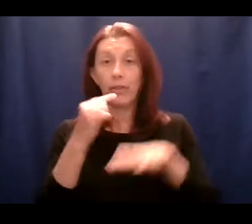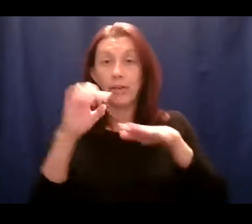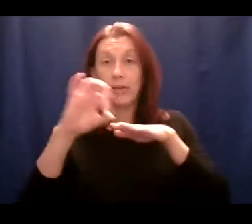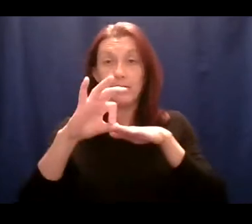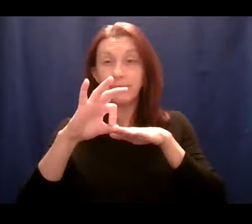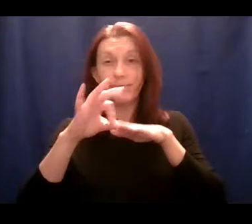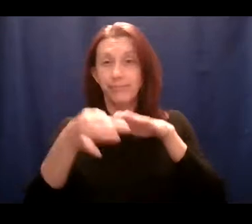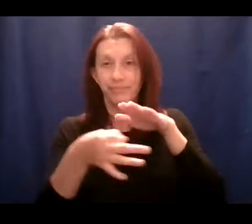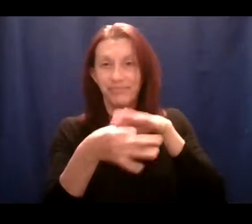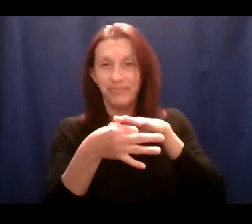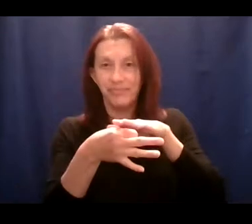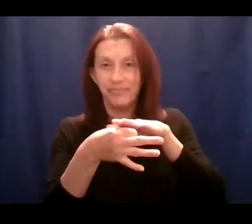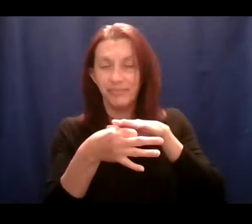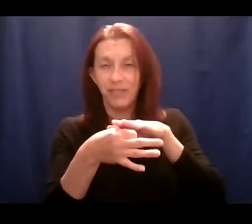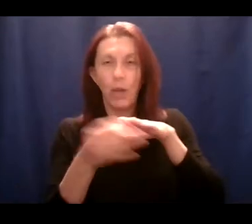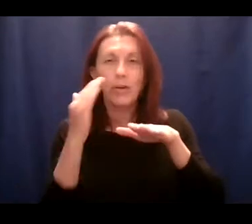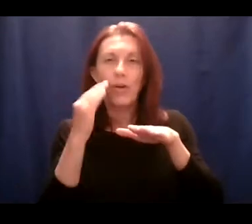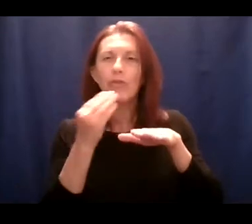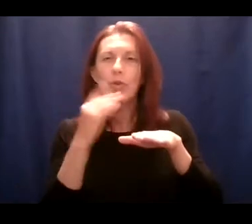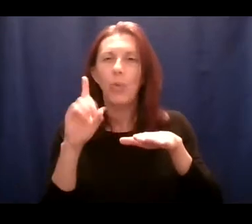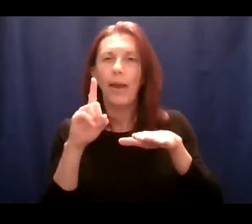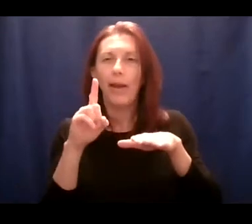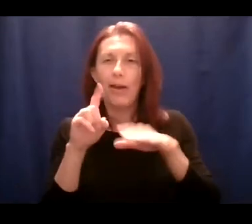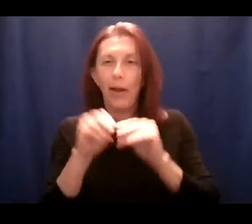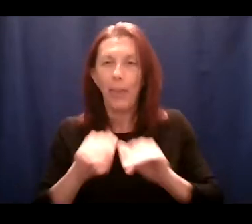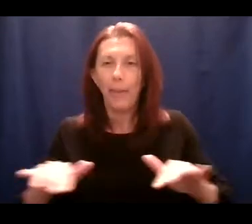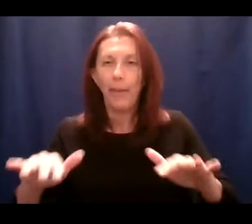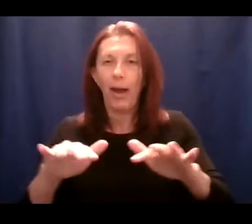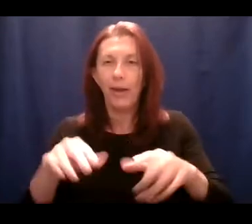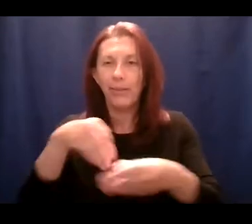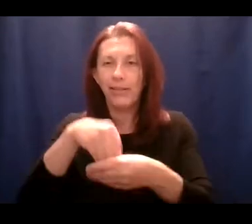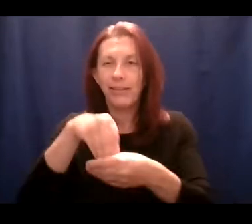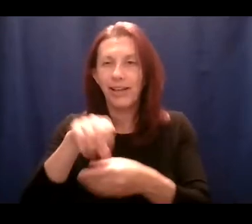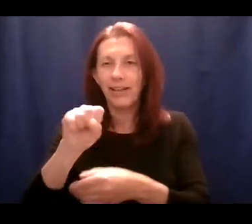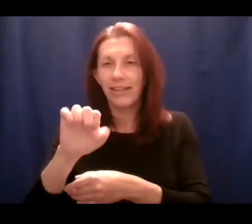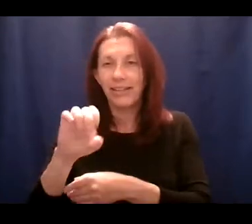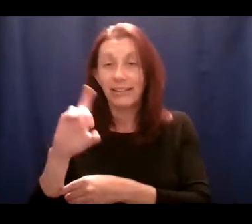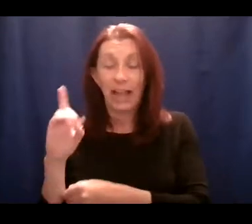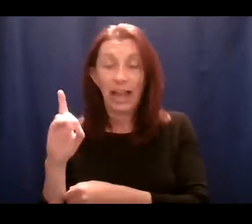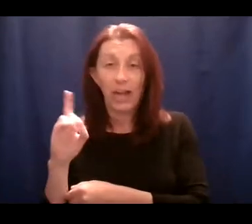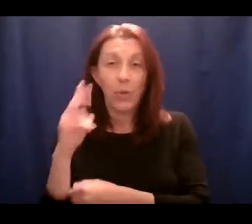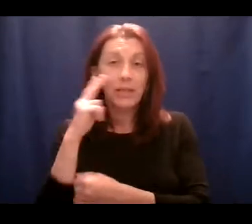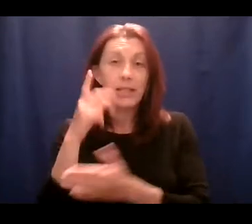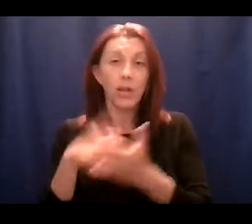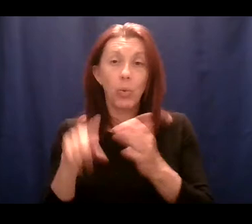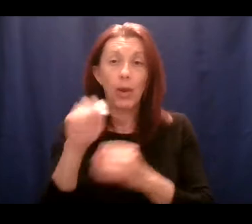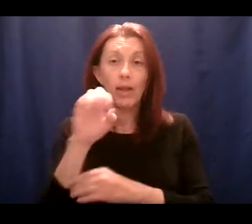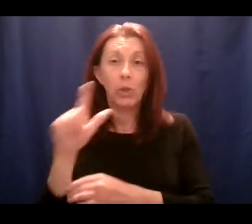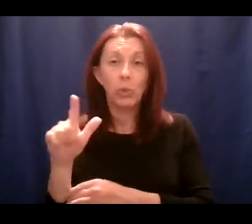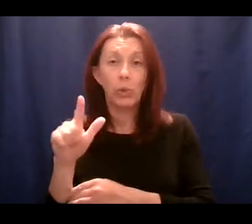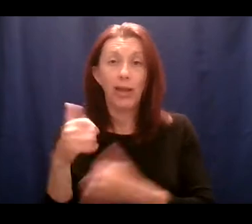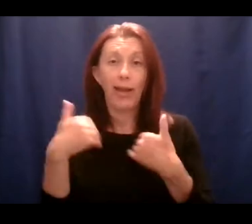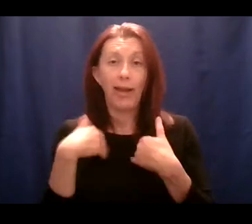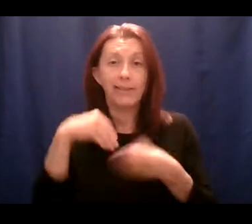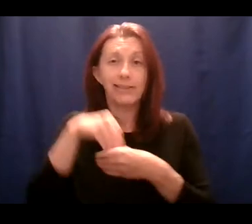bottom in the sand. Let's see what tools it has in its mouth to maybe find and eat that prey. All right, so